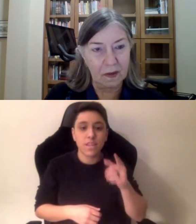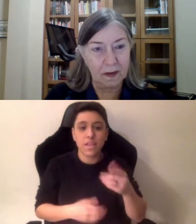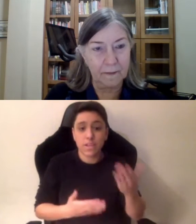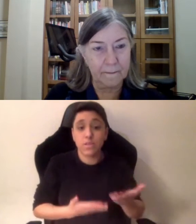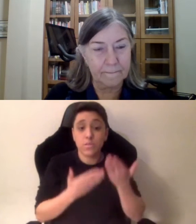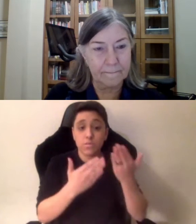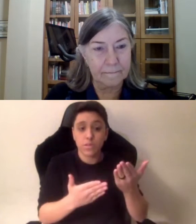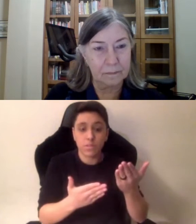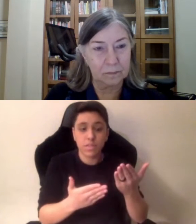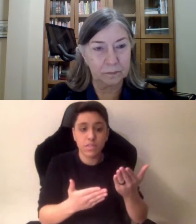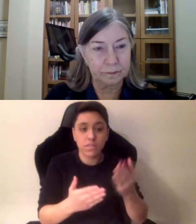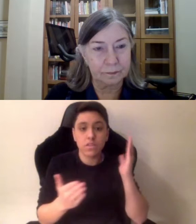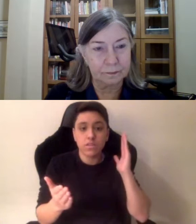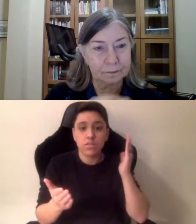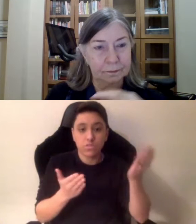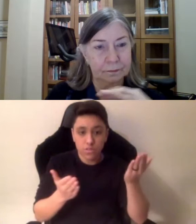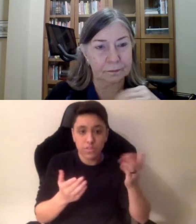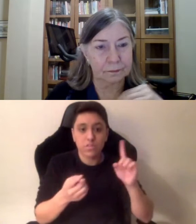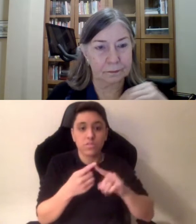include VIV